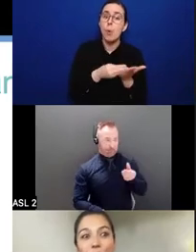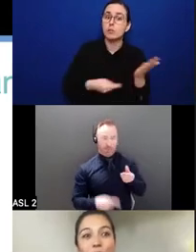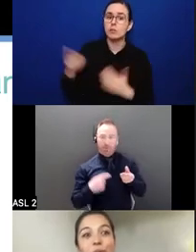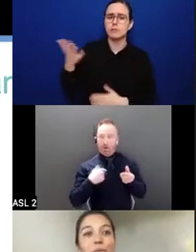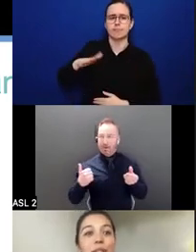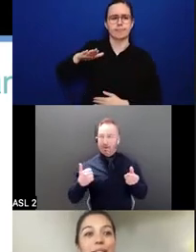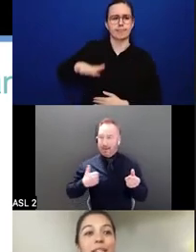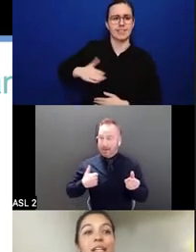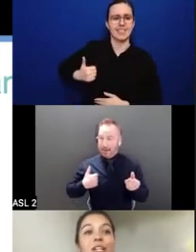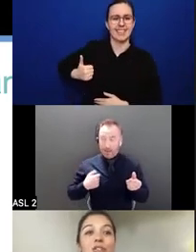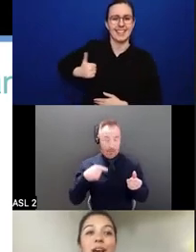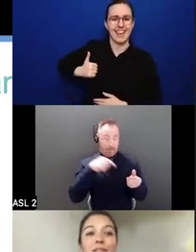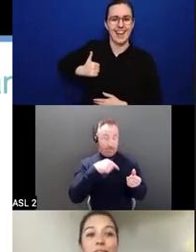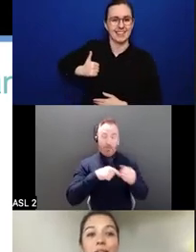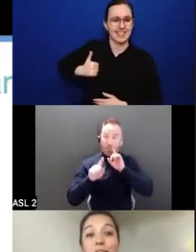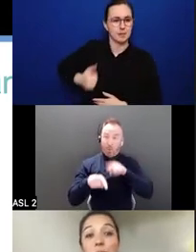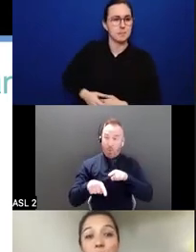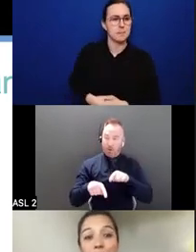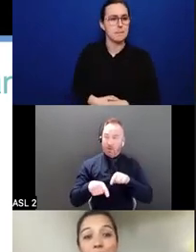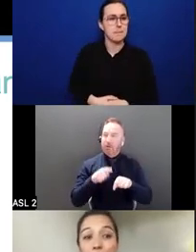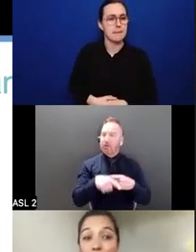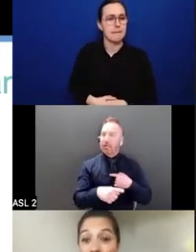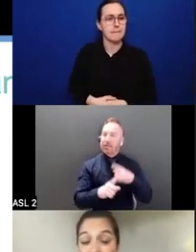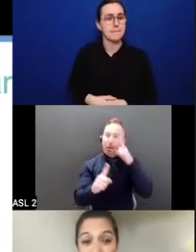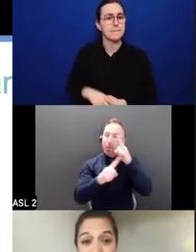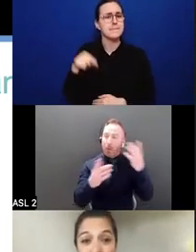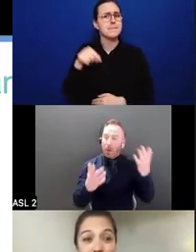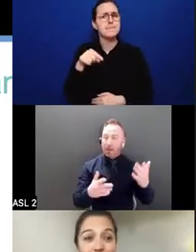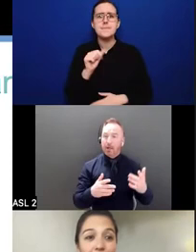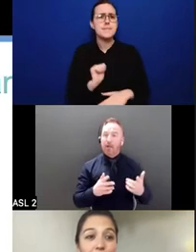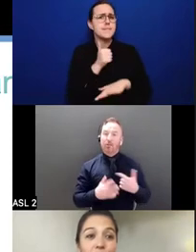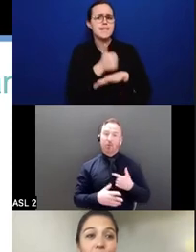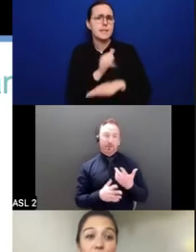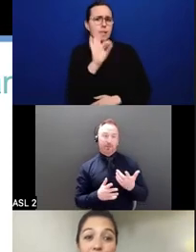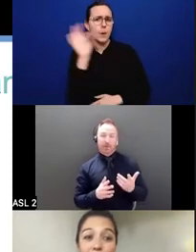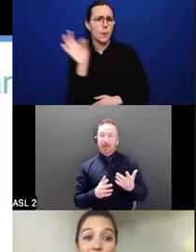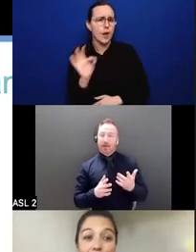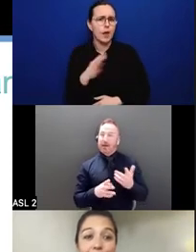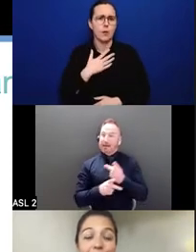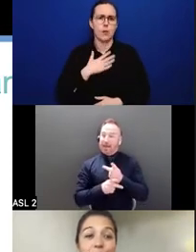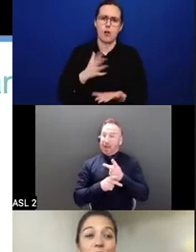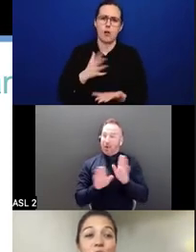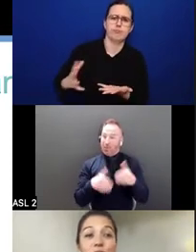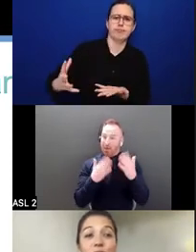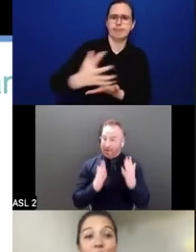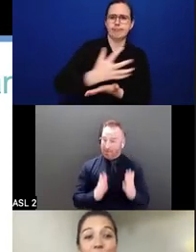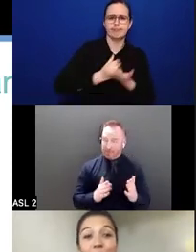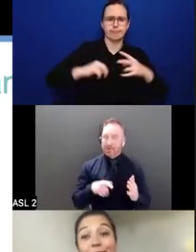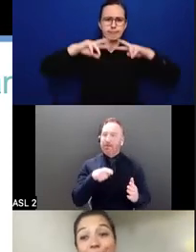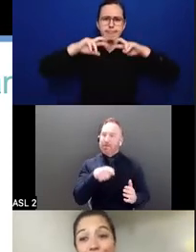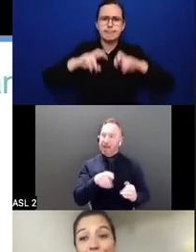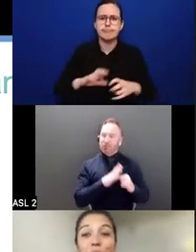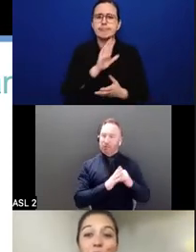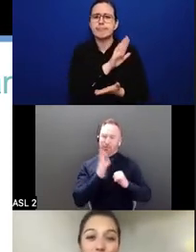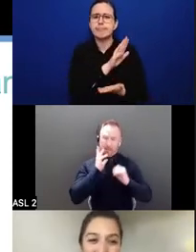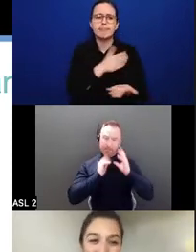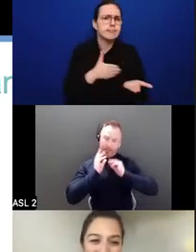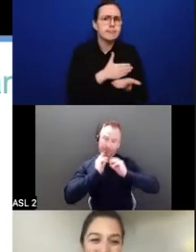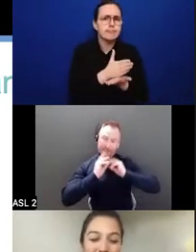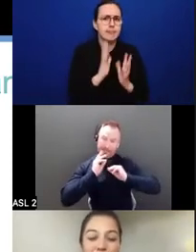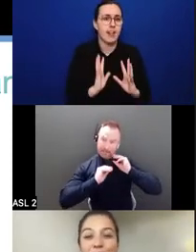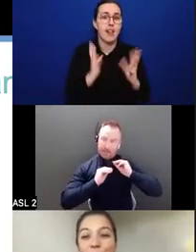this report was really to have data on experiences of caregivers of children with disabilities. To start, it started